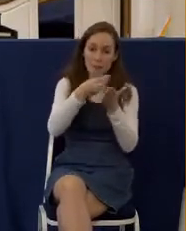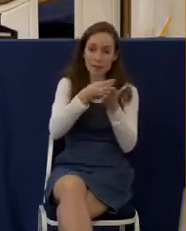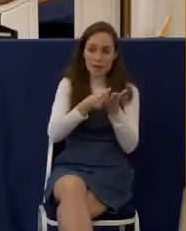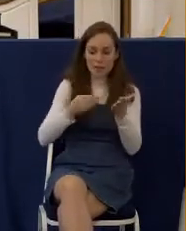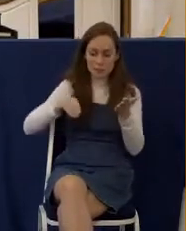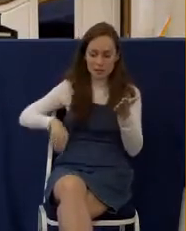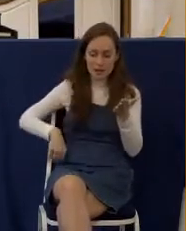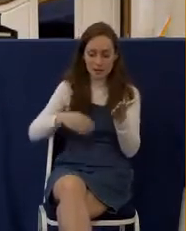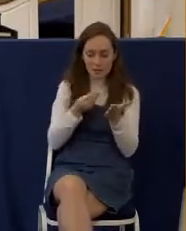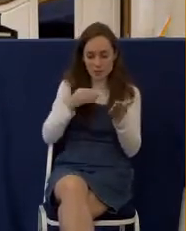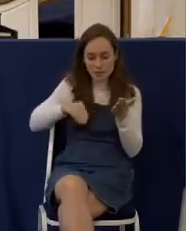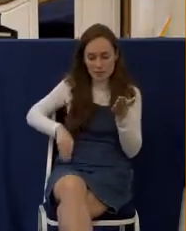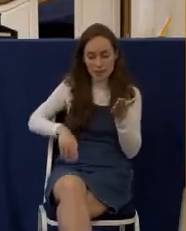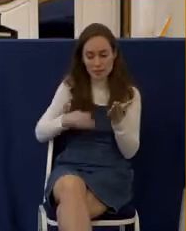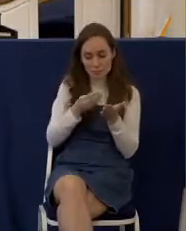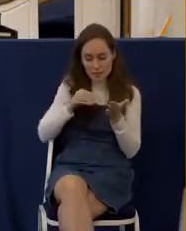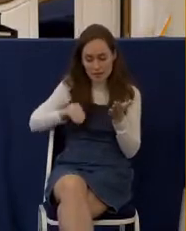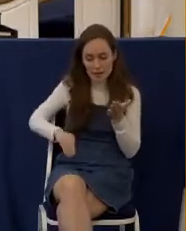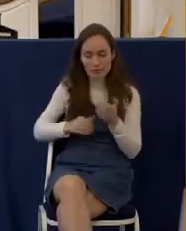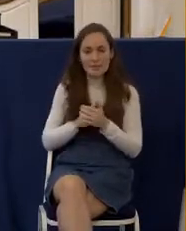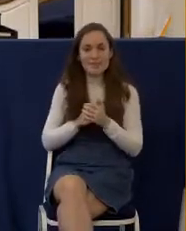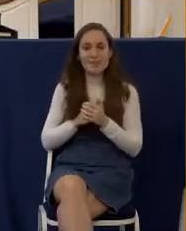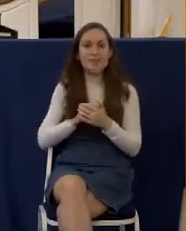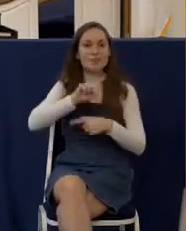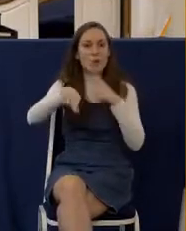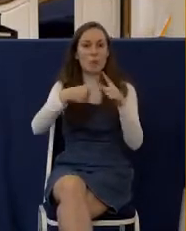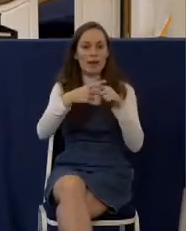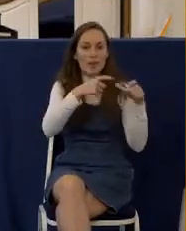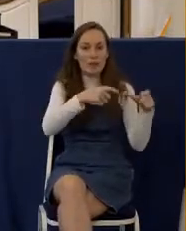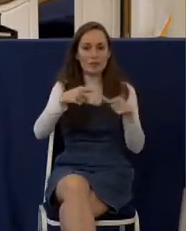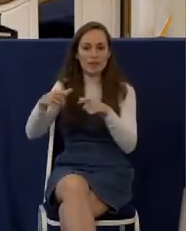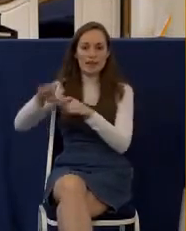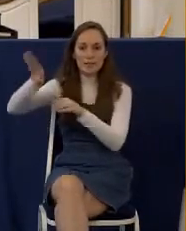preacher said, when the offering plate came around, he took some of the money out.